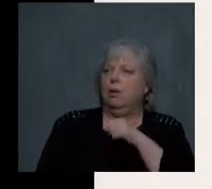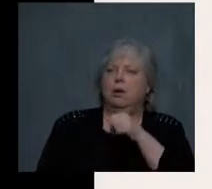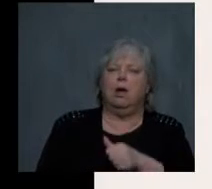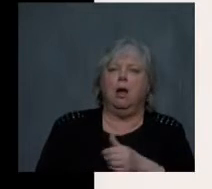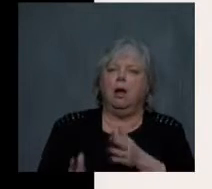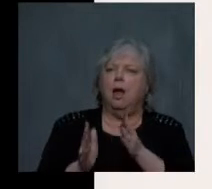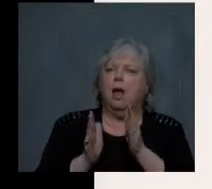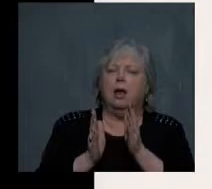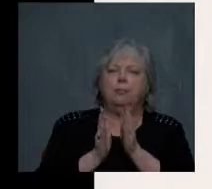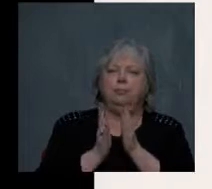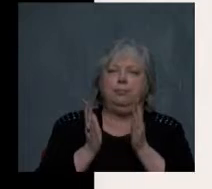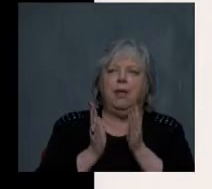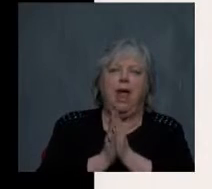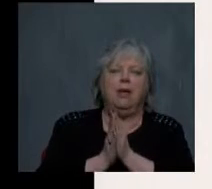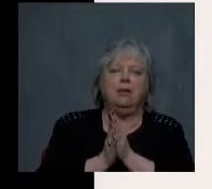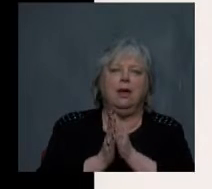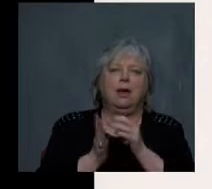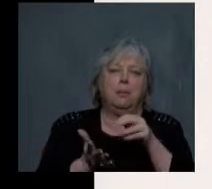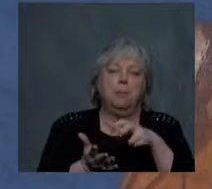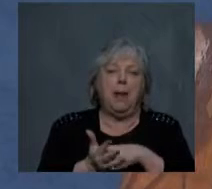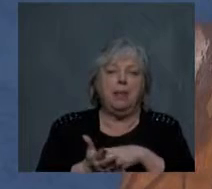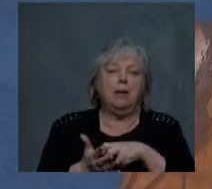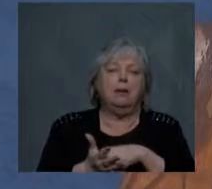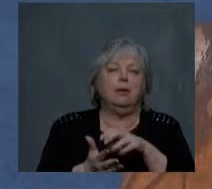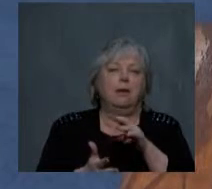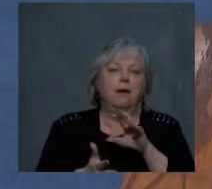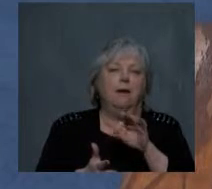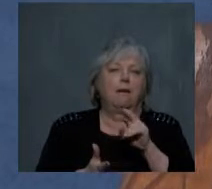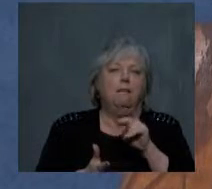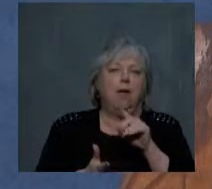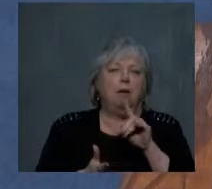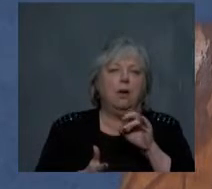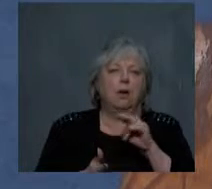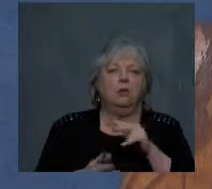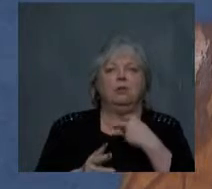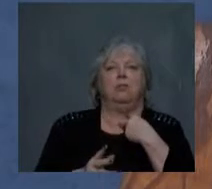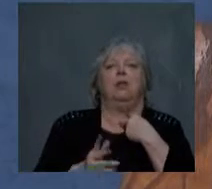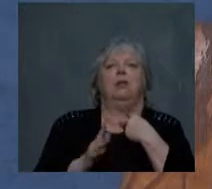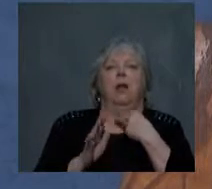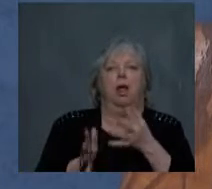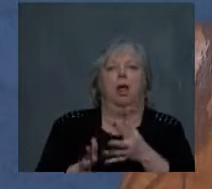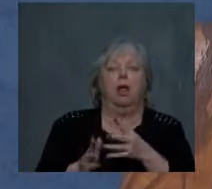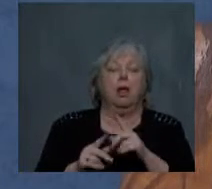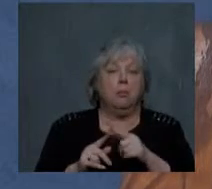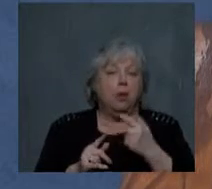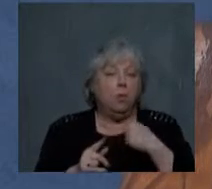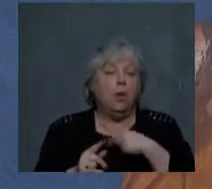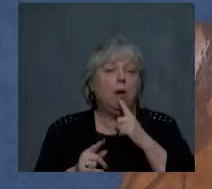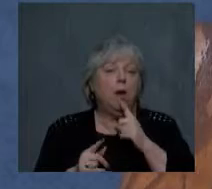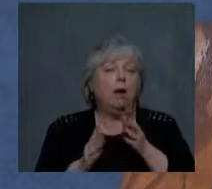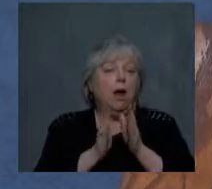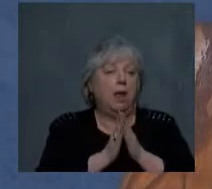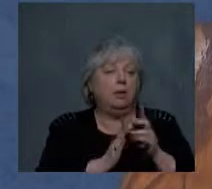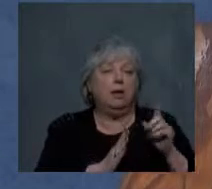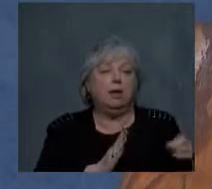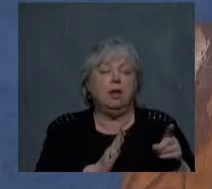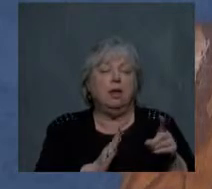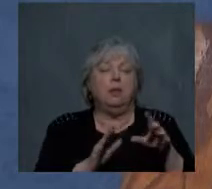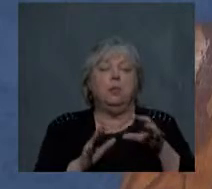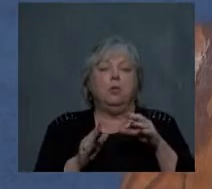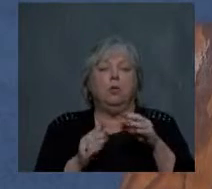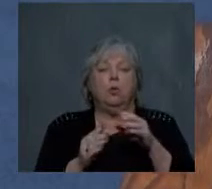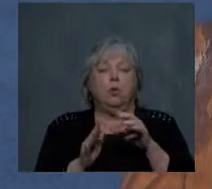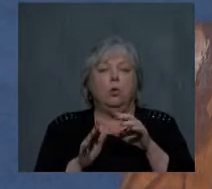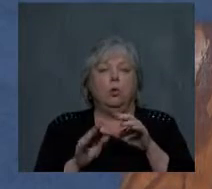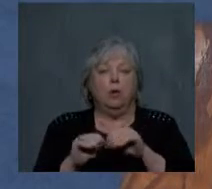asking the Methodist Foundation to be hung out to dry on a building. We're just asking them to define a limitation that